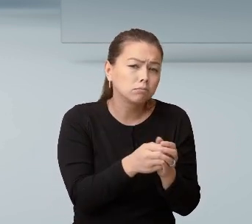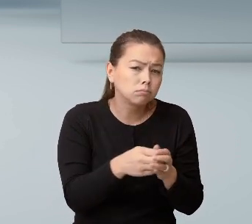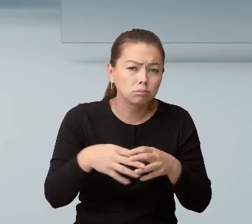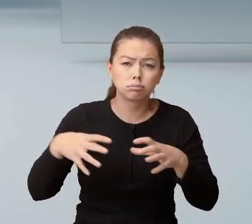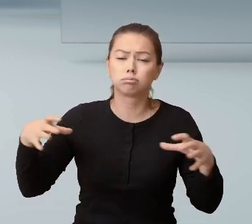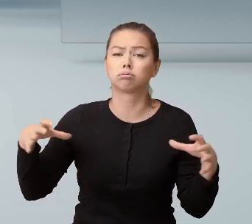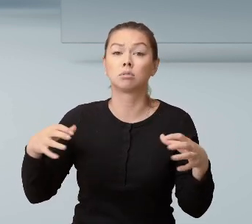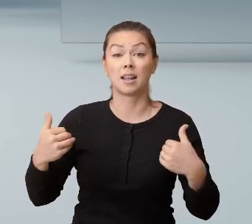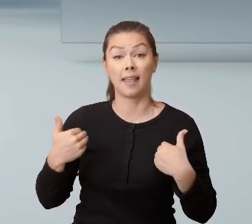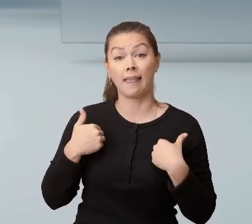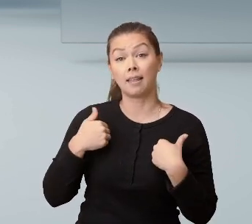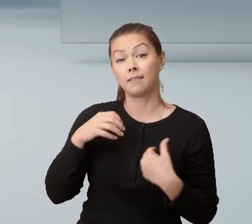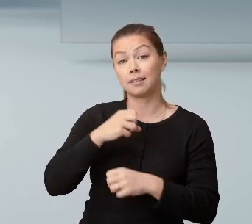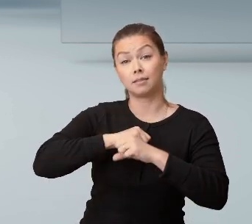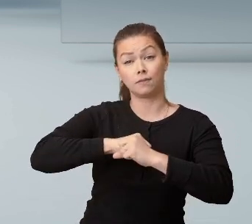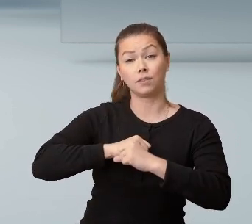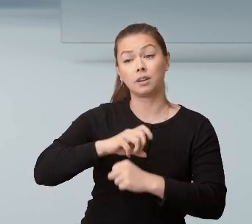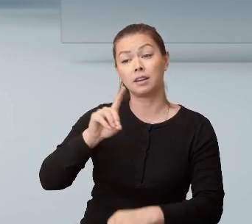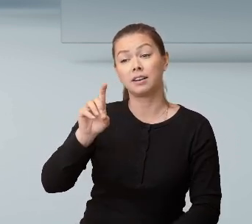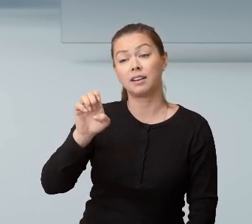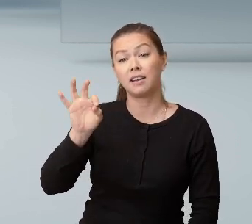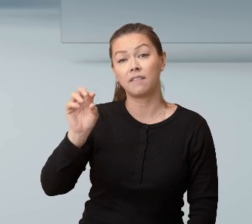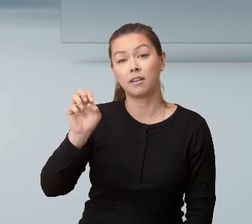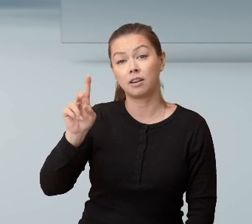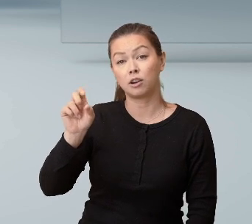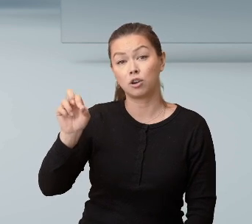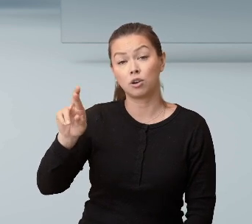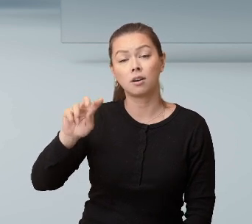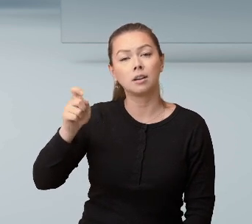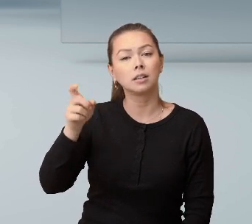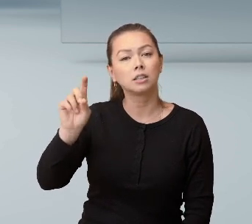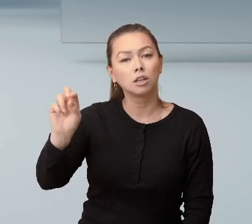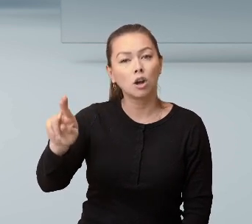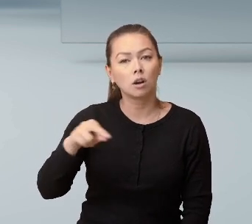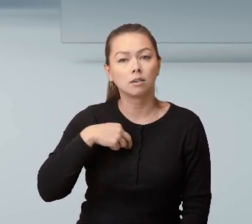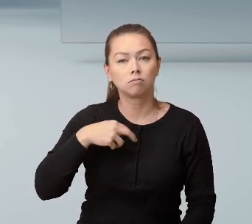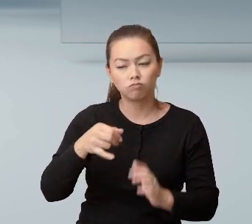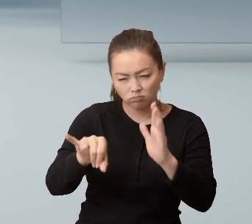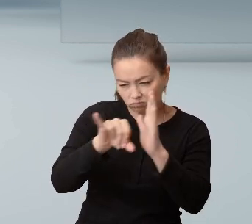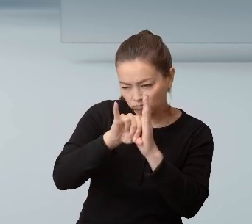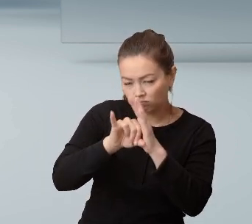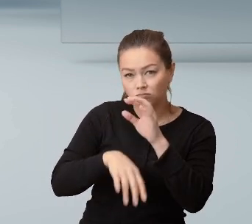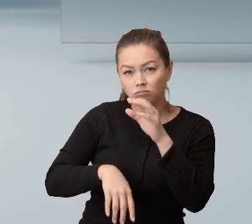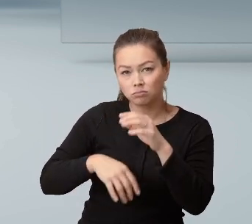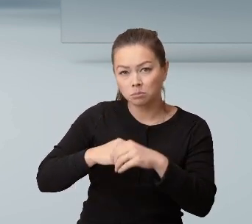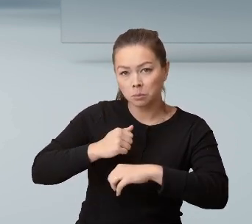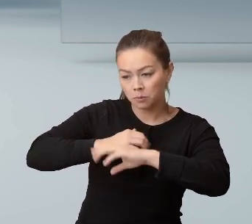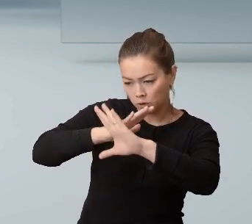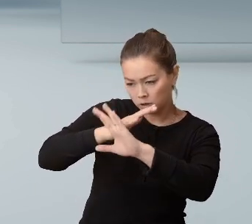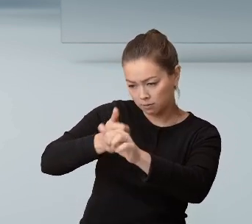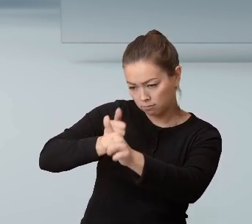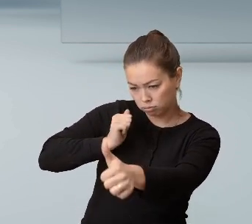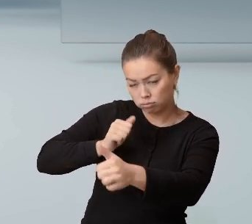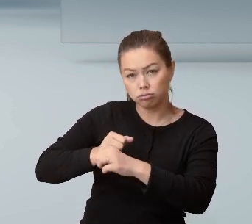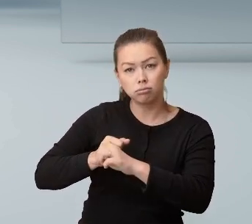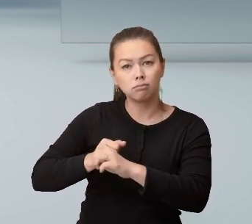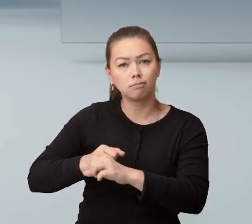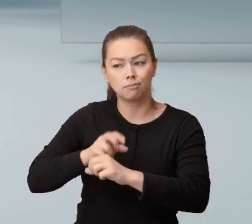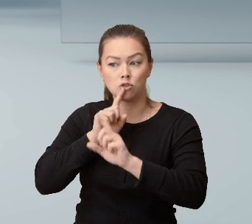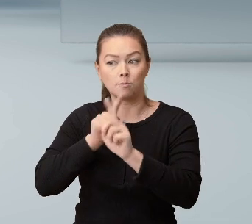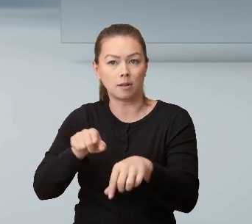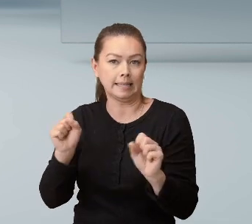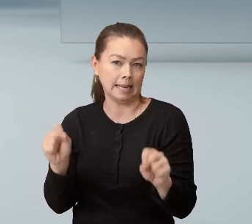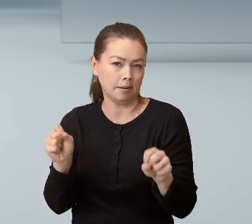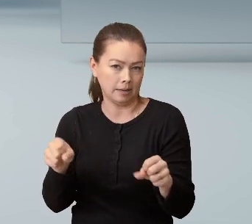workloads from the Defender XDR, which provide a lot of the detection, prevention, and response capabilities,